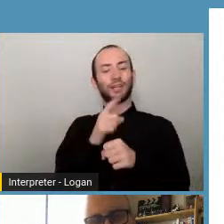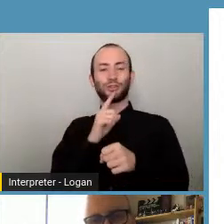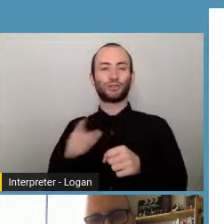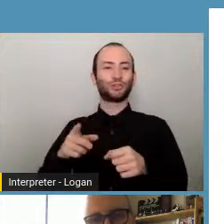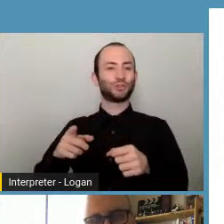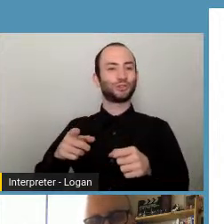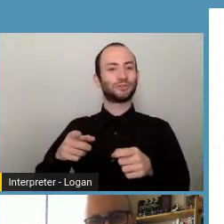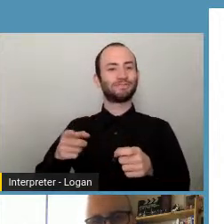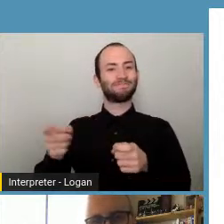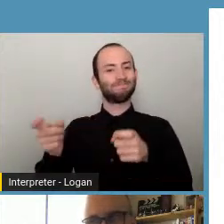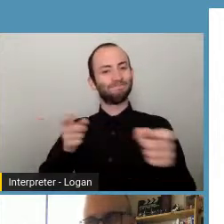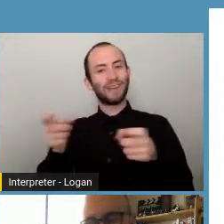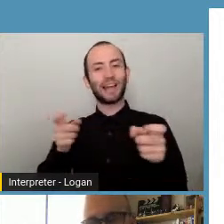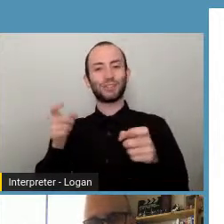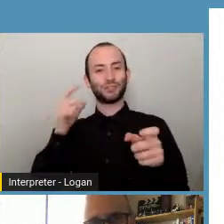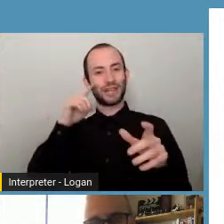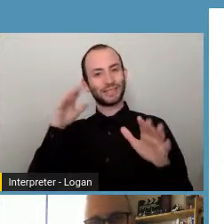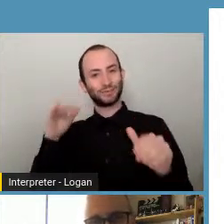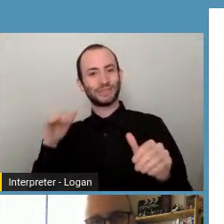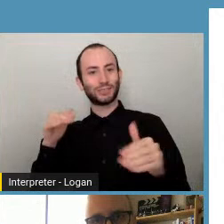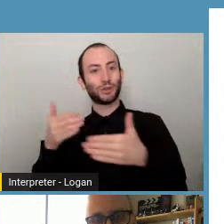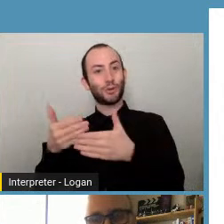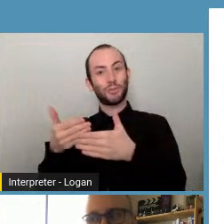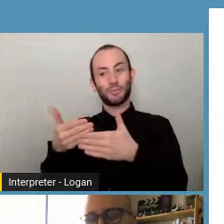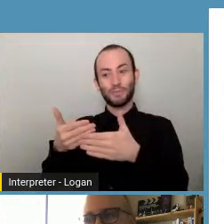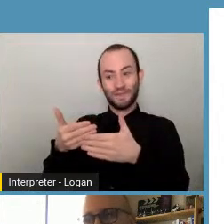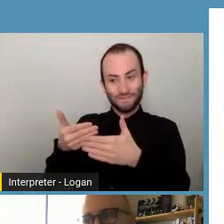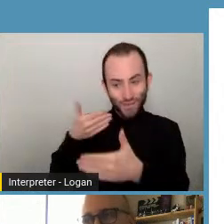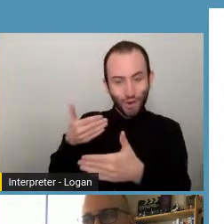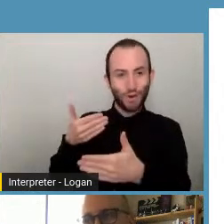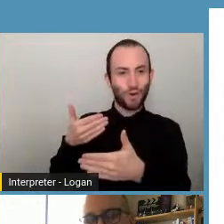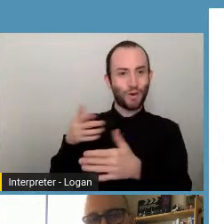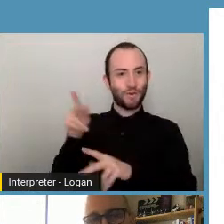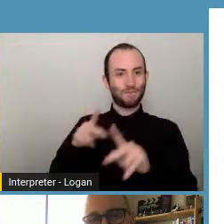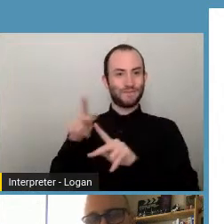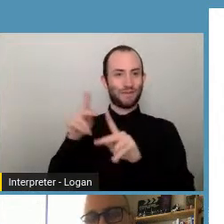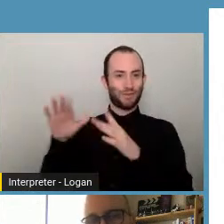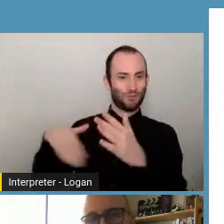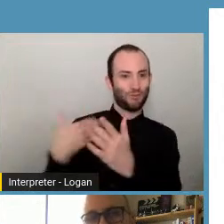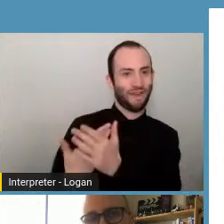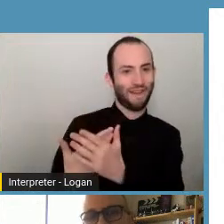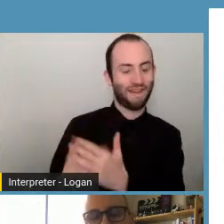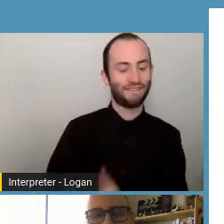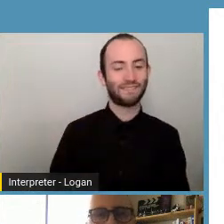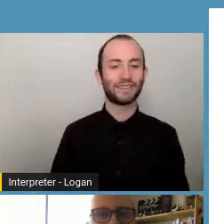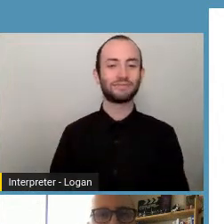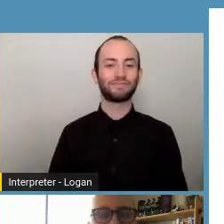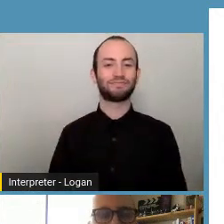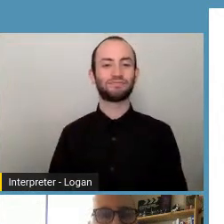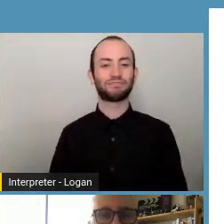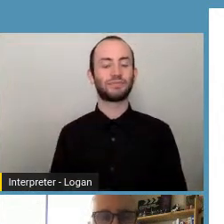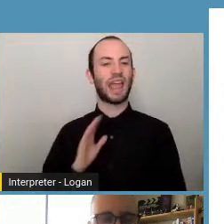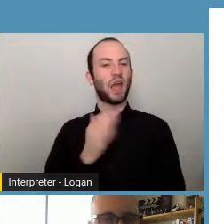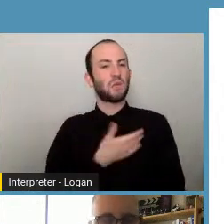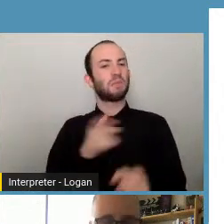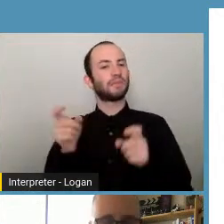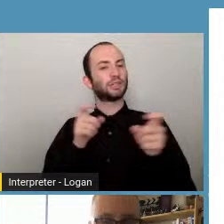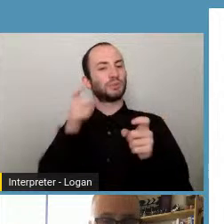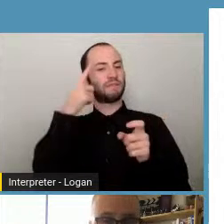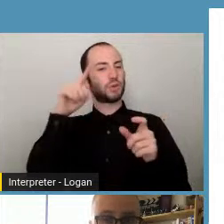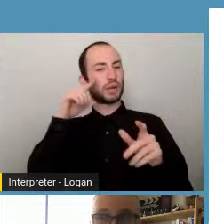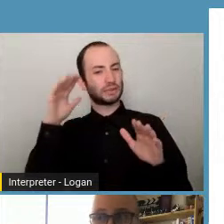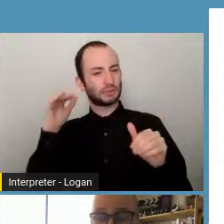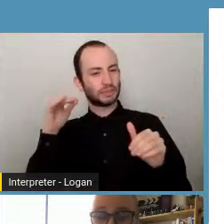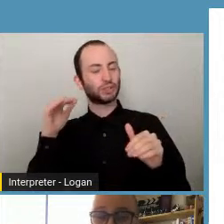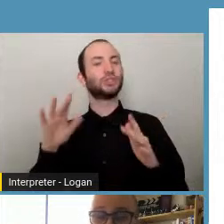one of the things that Sina and I kind of deliberately harp on is this idea of managing expectations. And the website is a